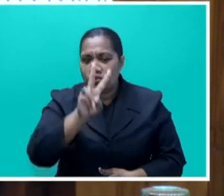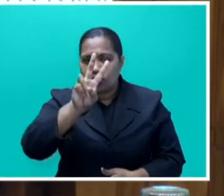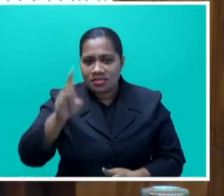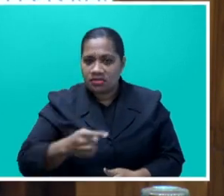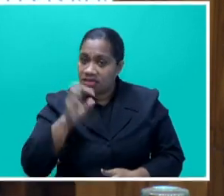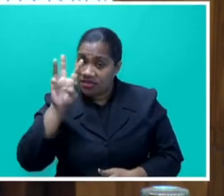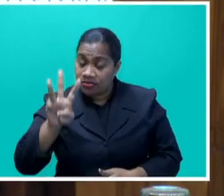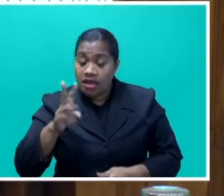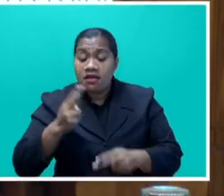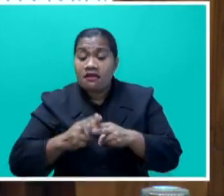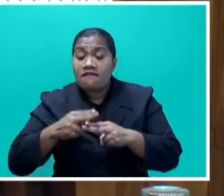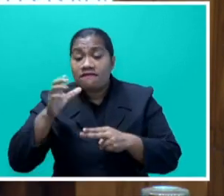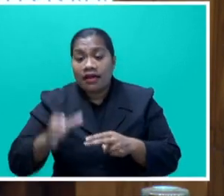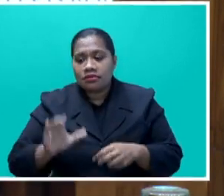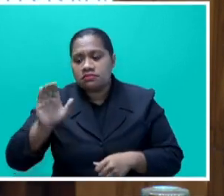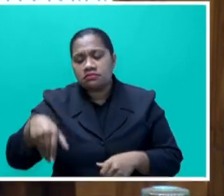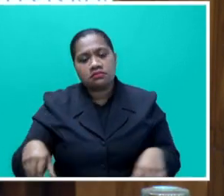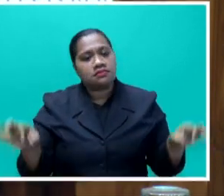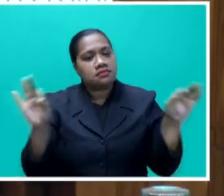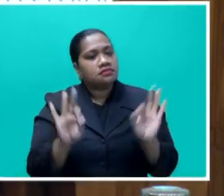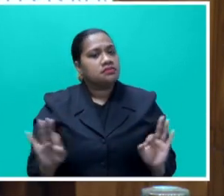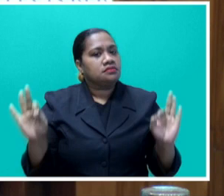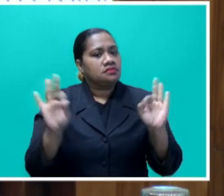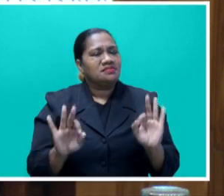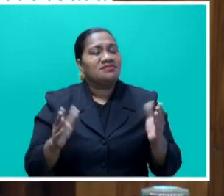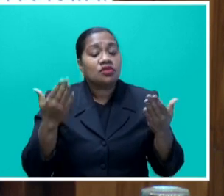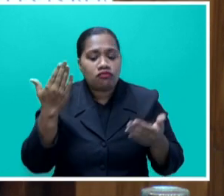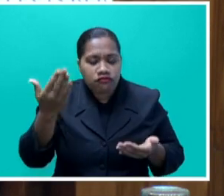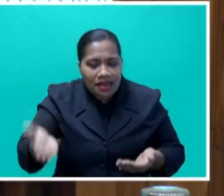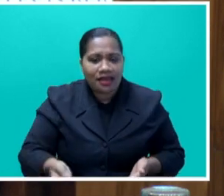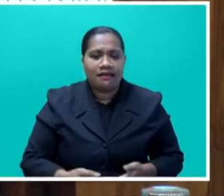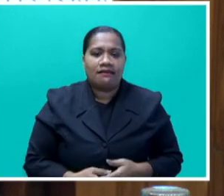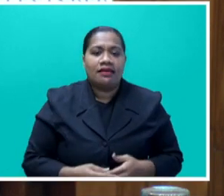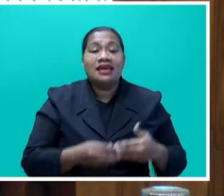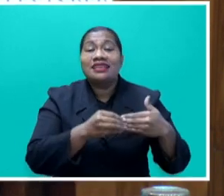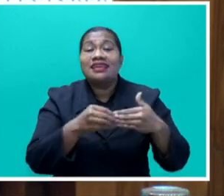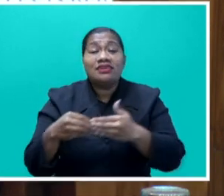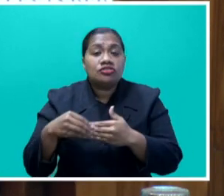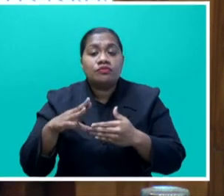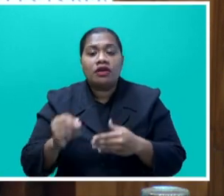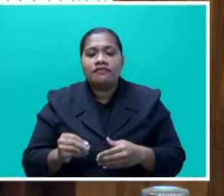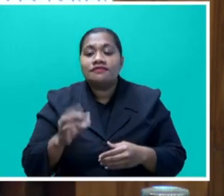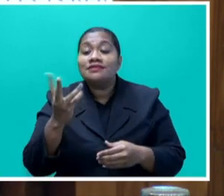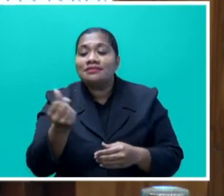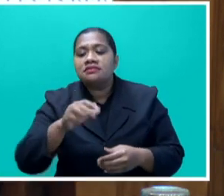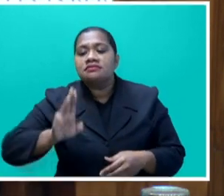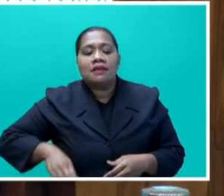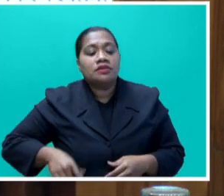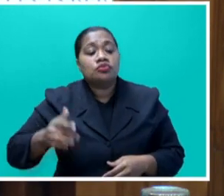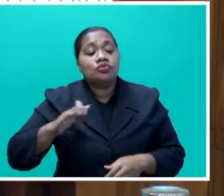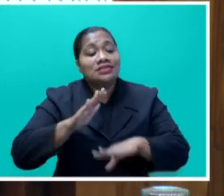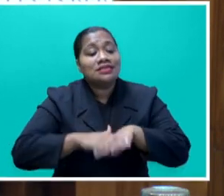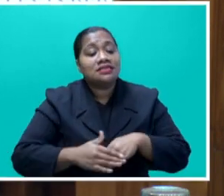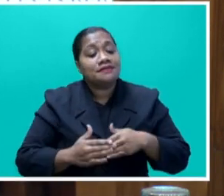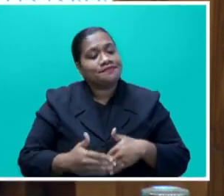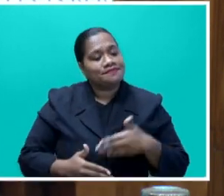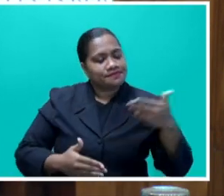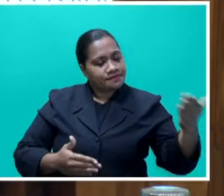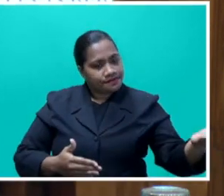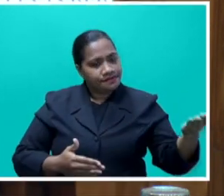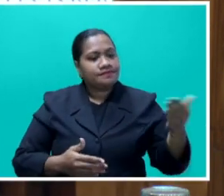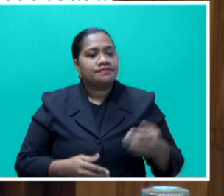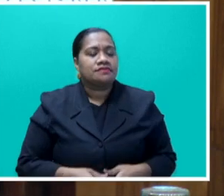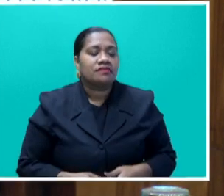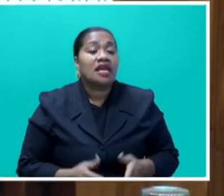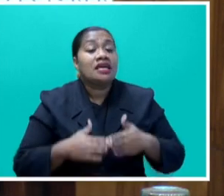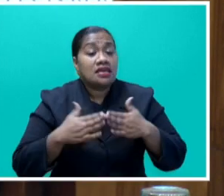homeless. That was under the leadership of several members sitting on the other side of the House. Now they are donning